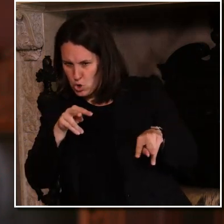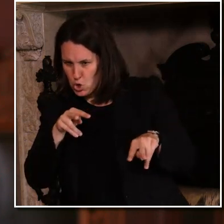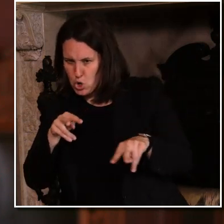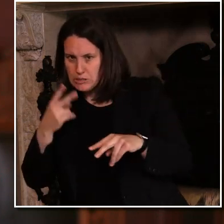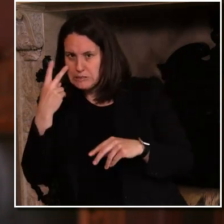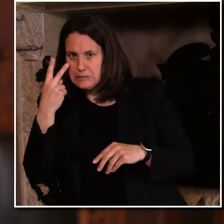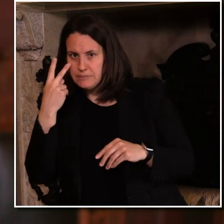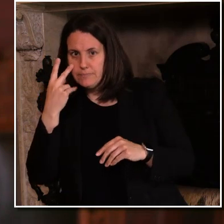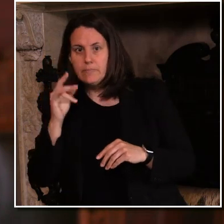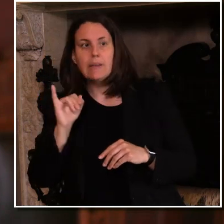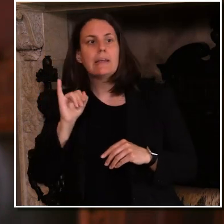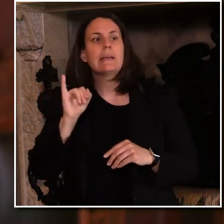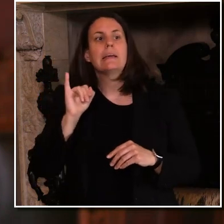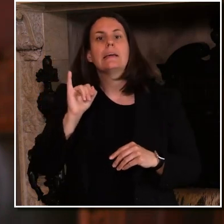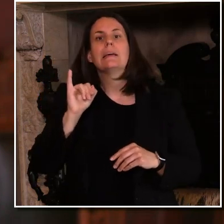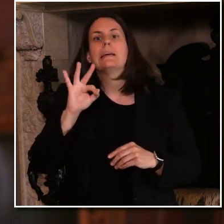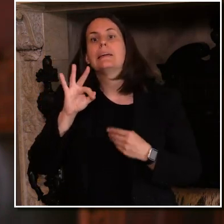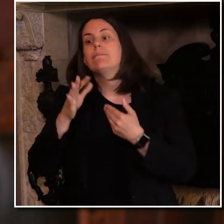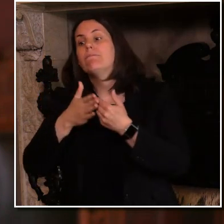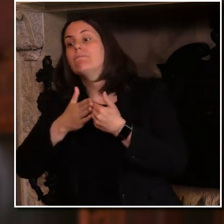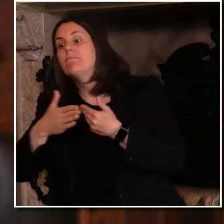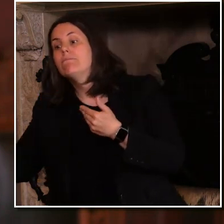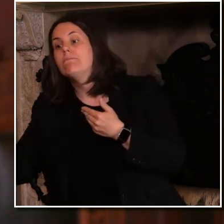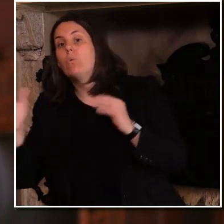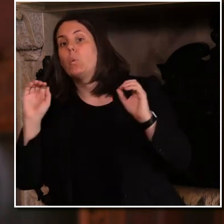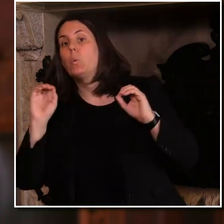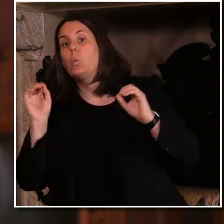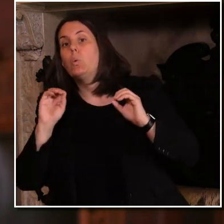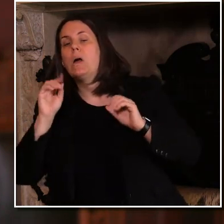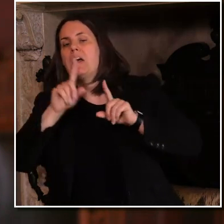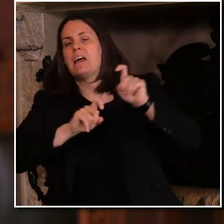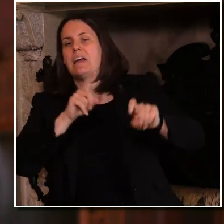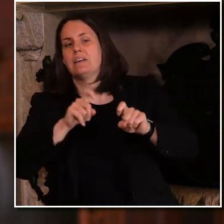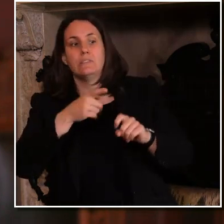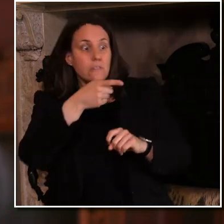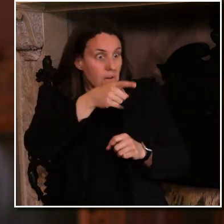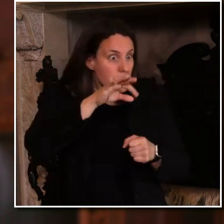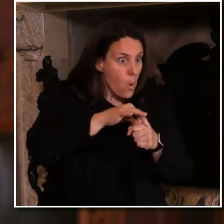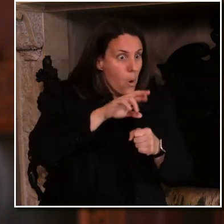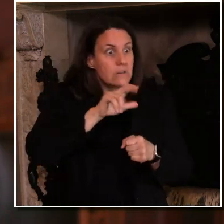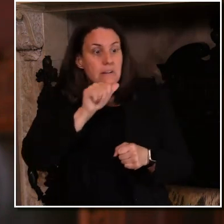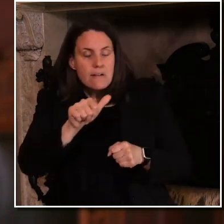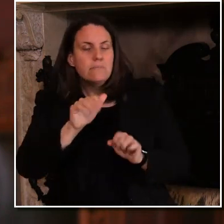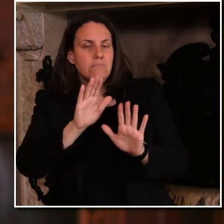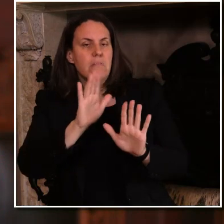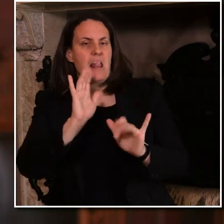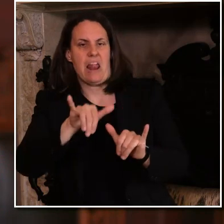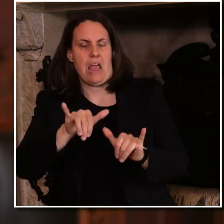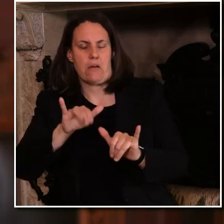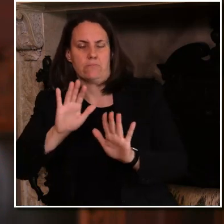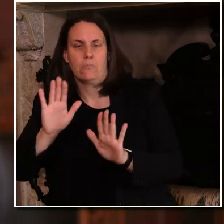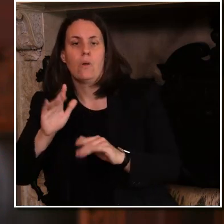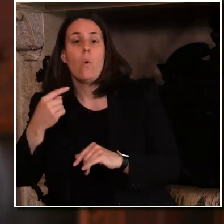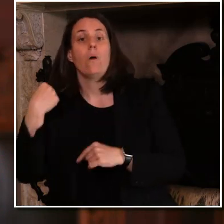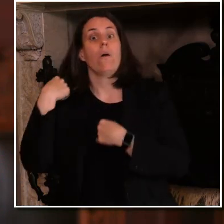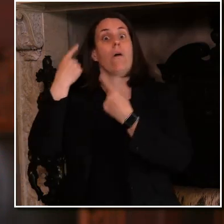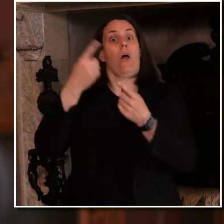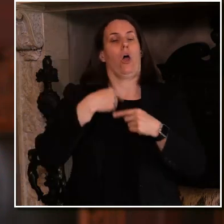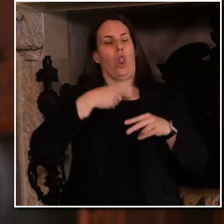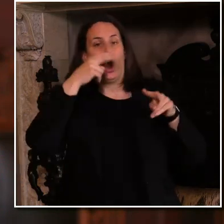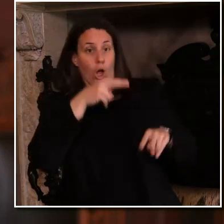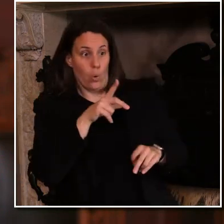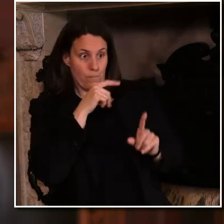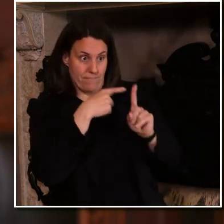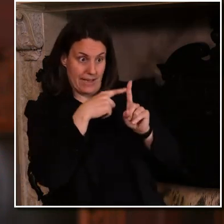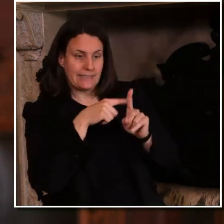question related to April 7th anymore. And I suspect that the vast majority of the cases we will determine or